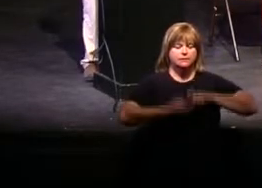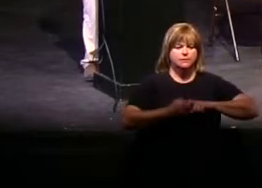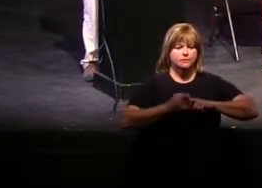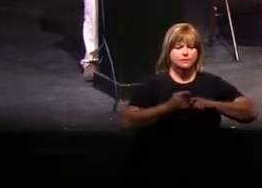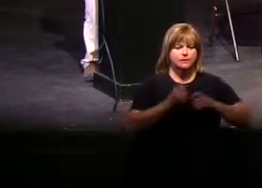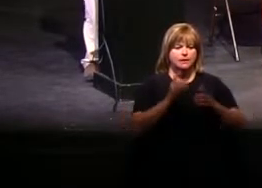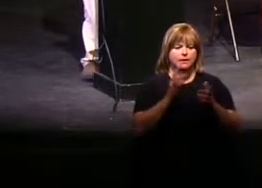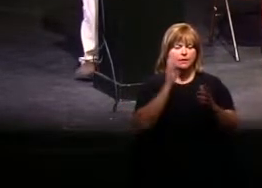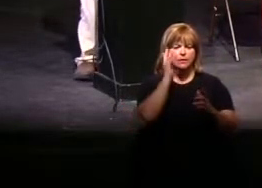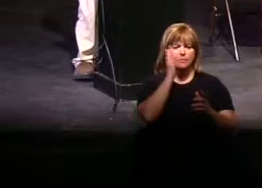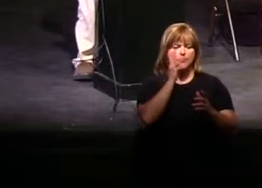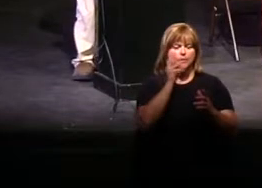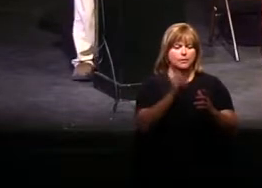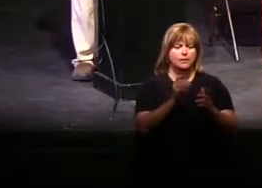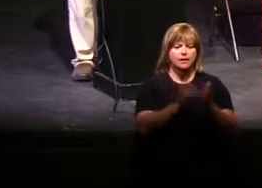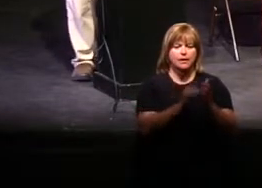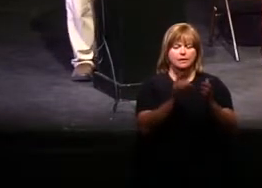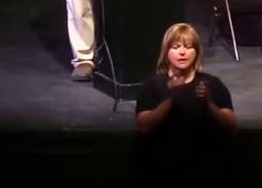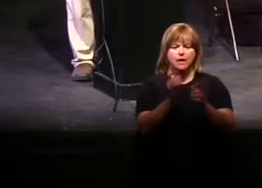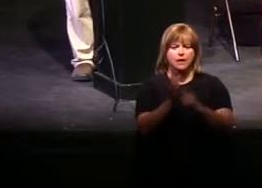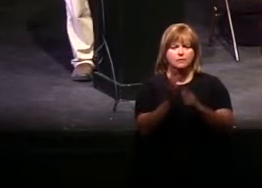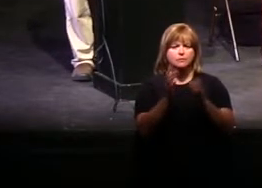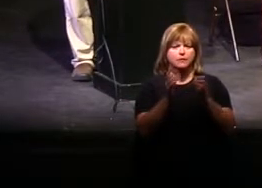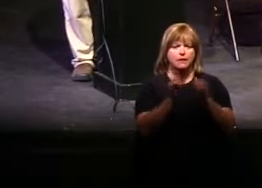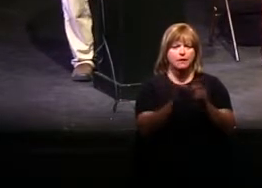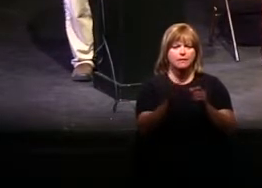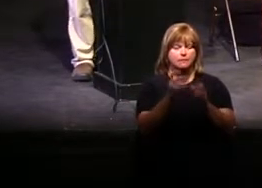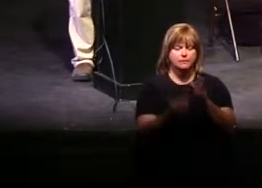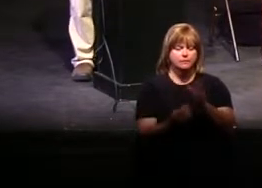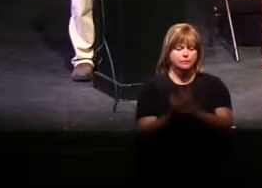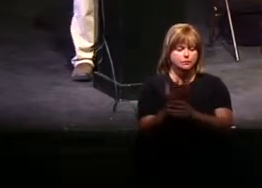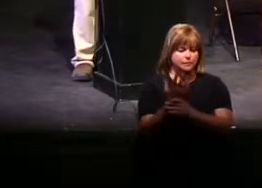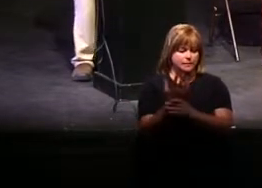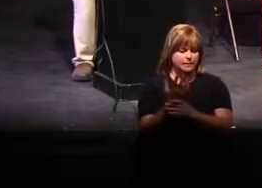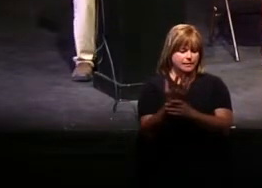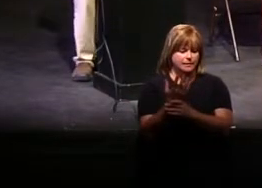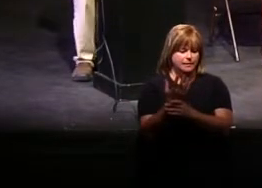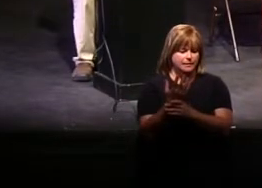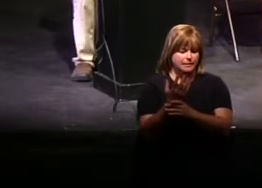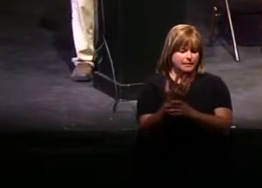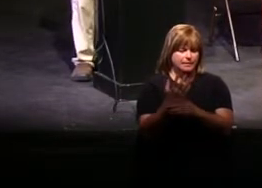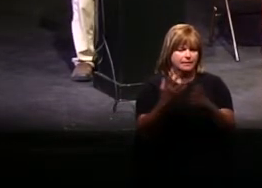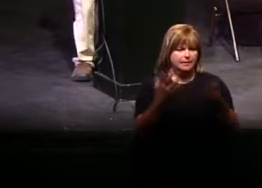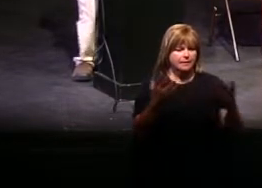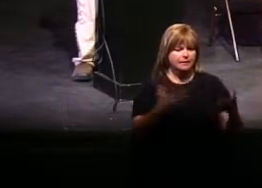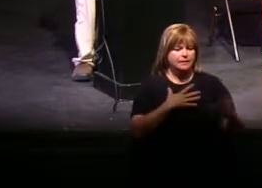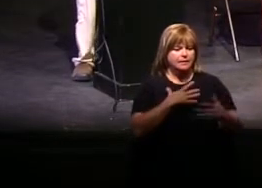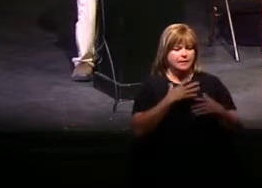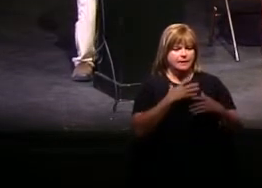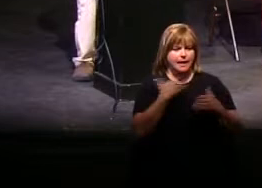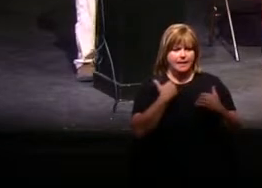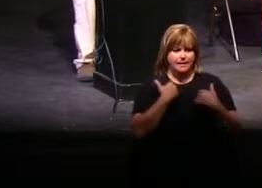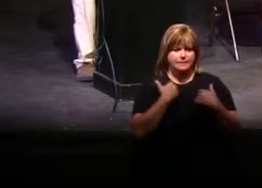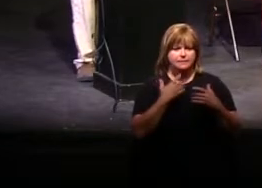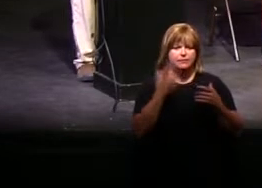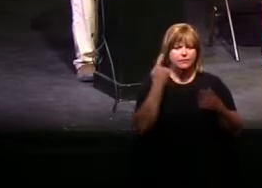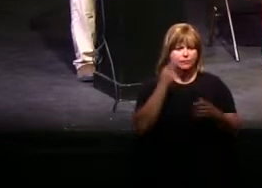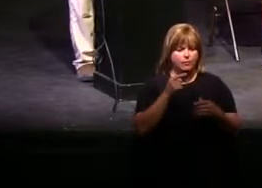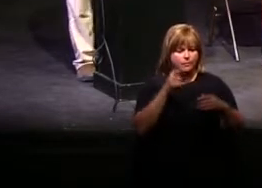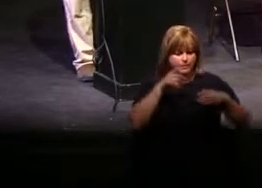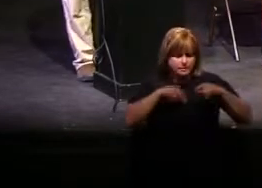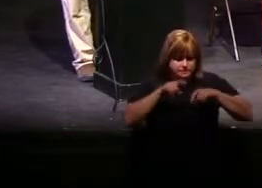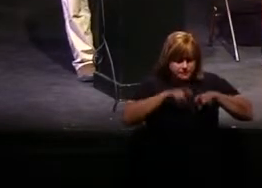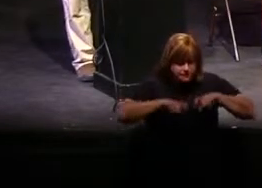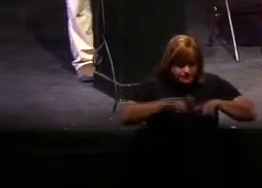spring. I like the wing of the magpie outheld as he probes beneath it for fleas